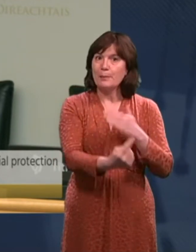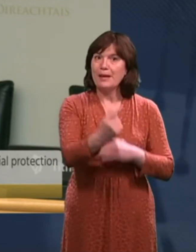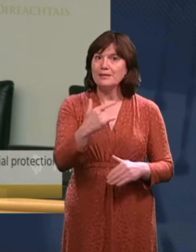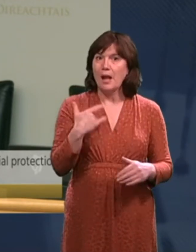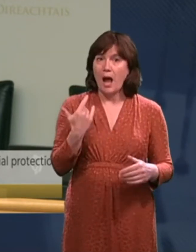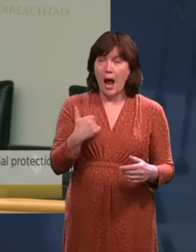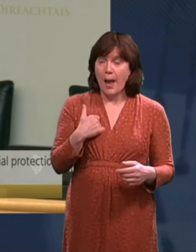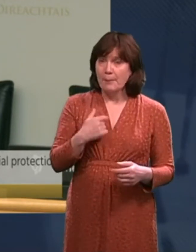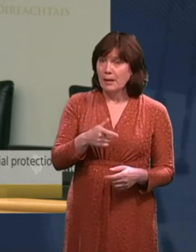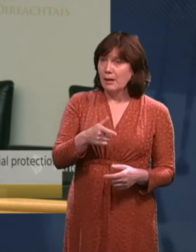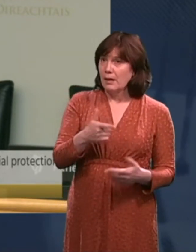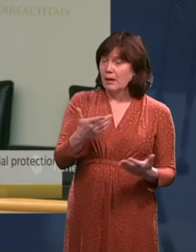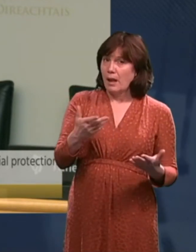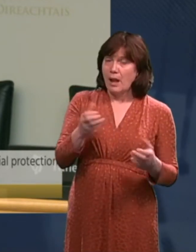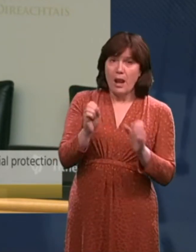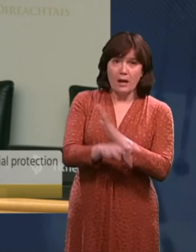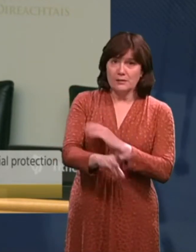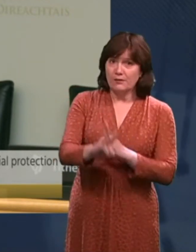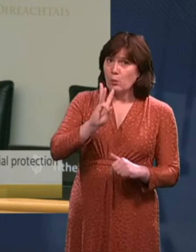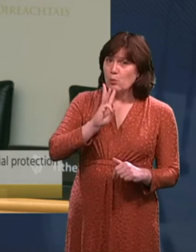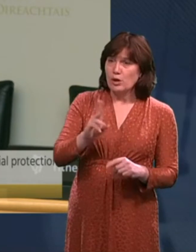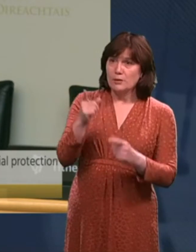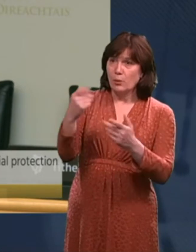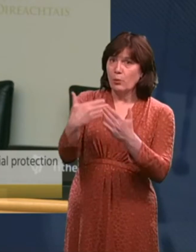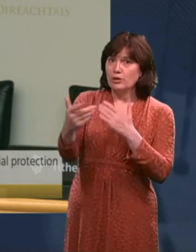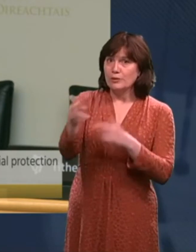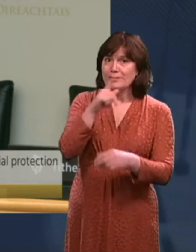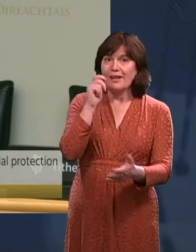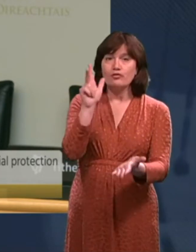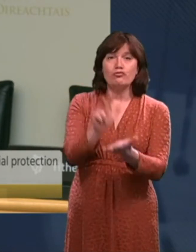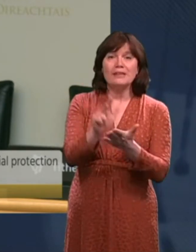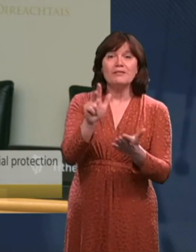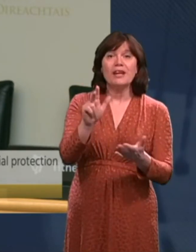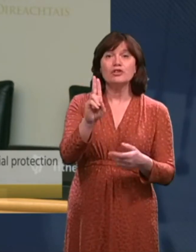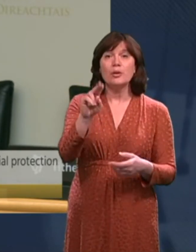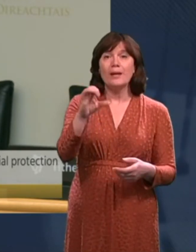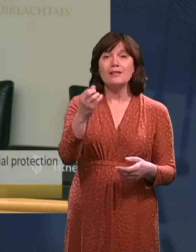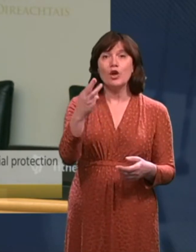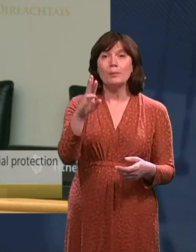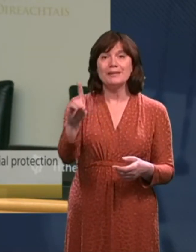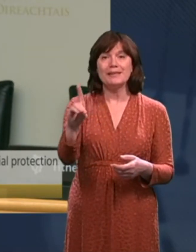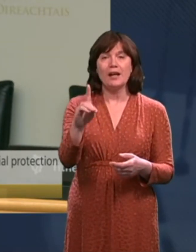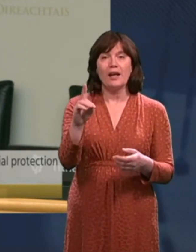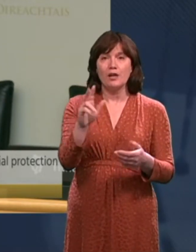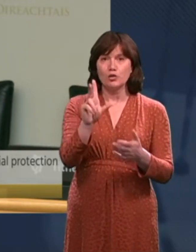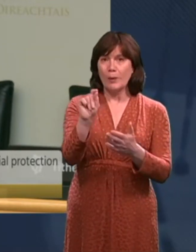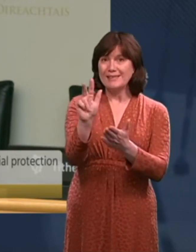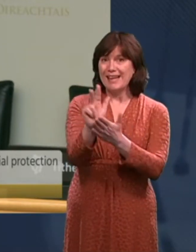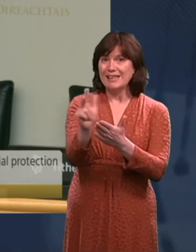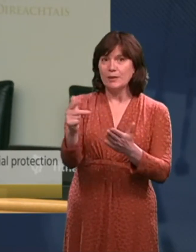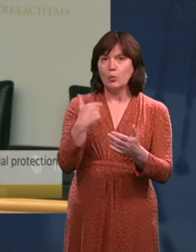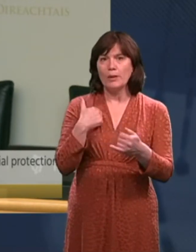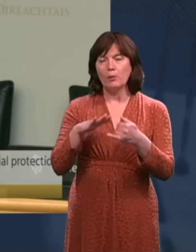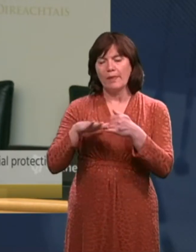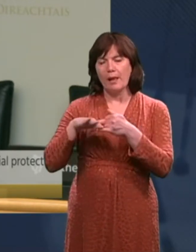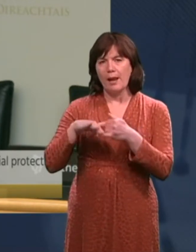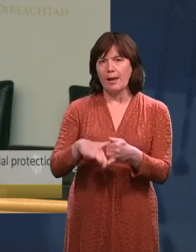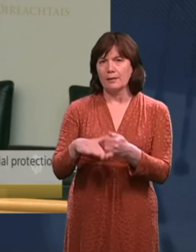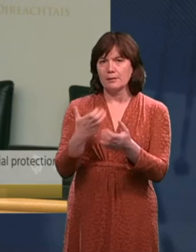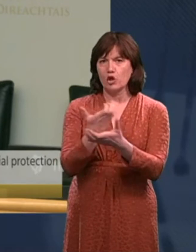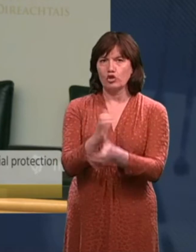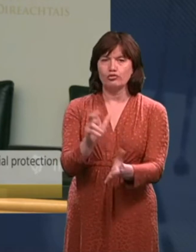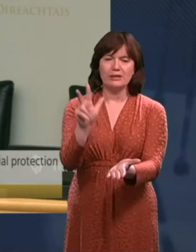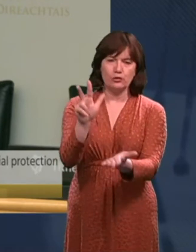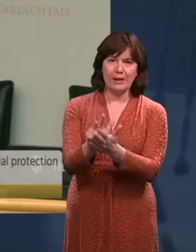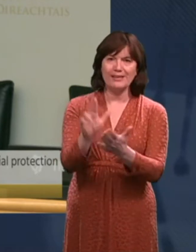you speak about the ratification of the UN Convention on the Rights of People with Disabilities in 2018, because we were the last country to do that, 10